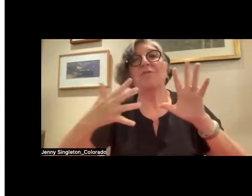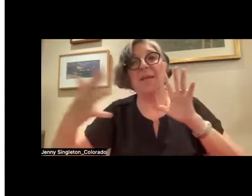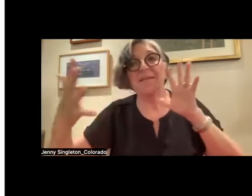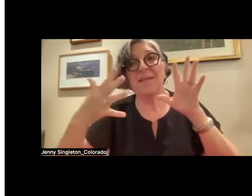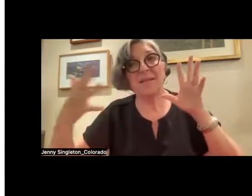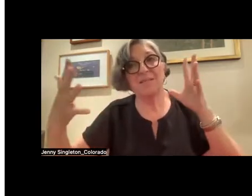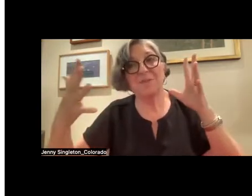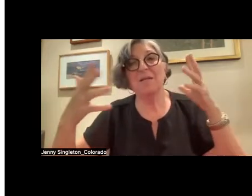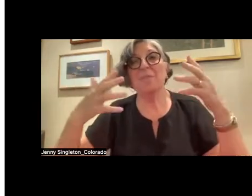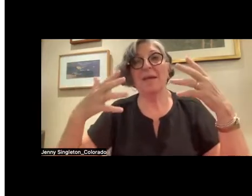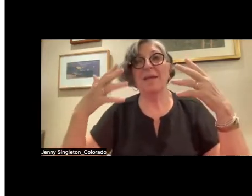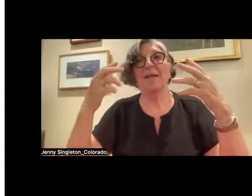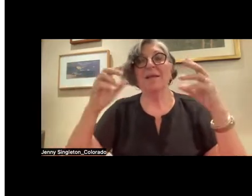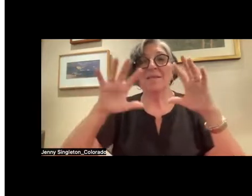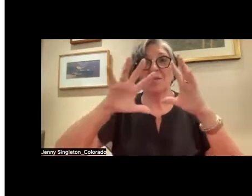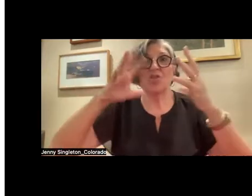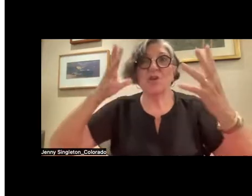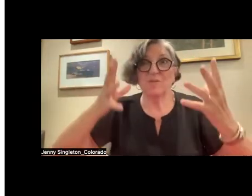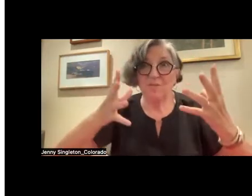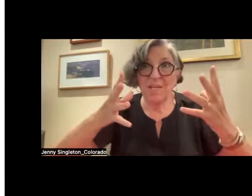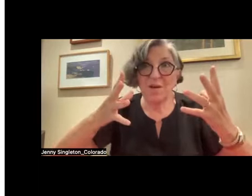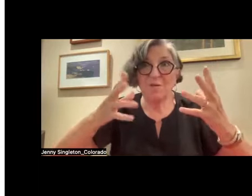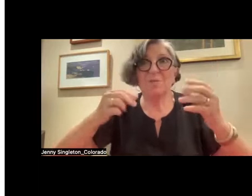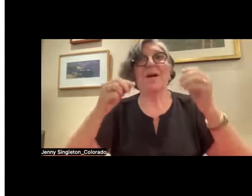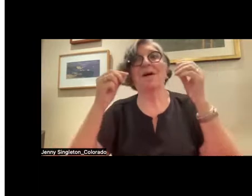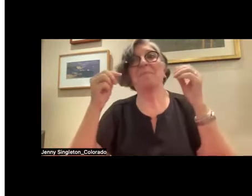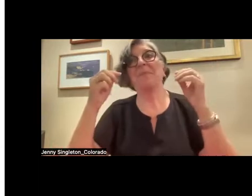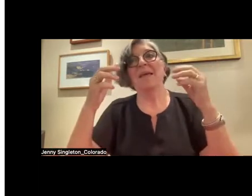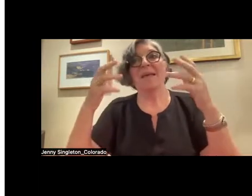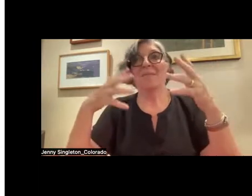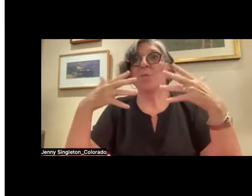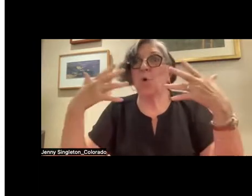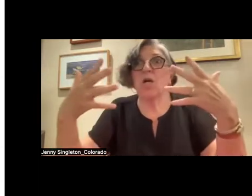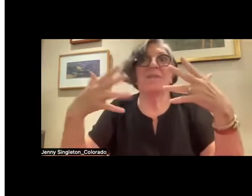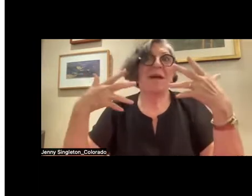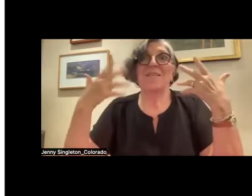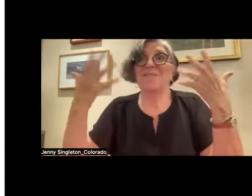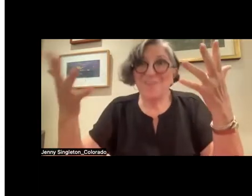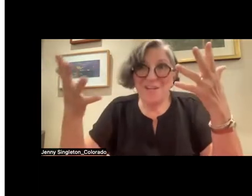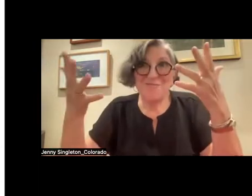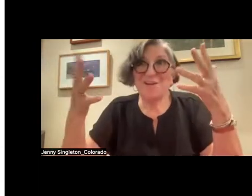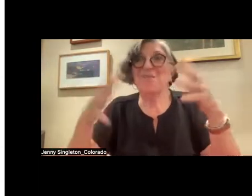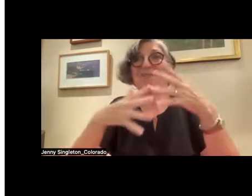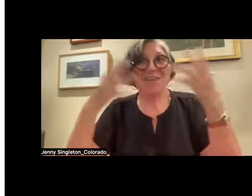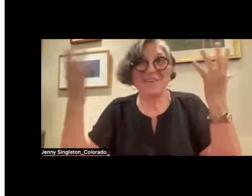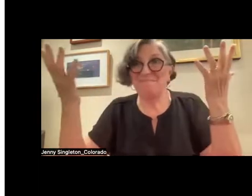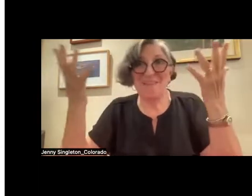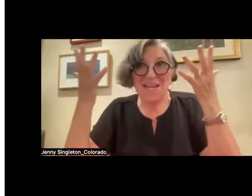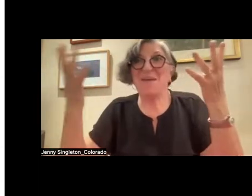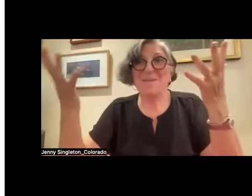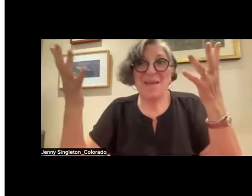what interface can they develop that still shows video? The work of having to video